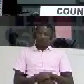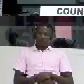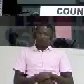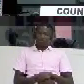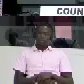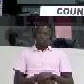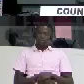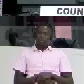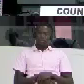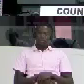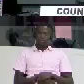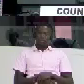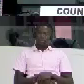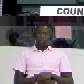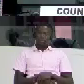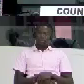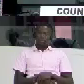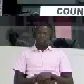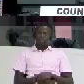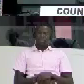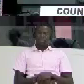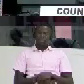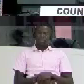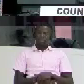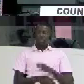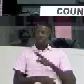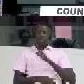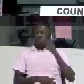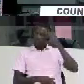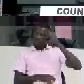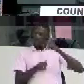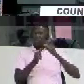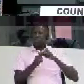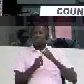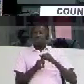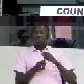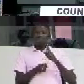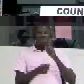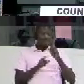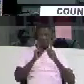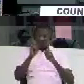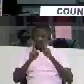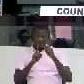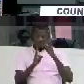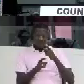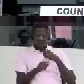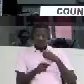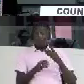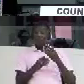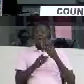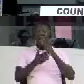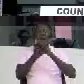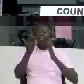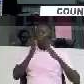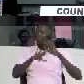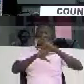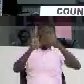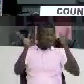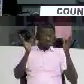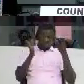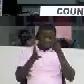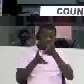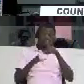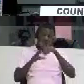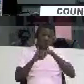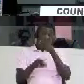bu mun ma remember kii wa kii waaye half bi yëpp ñu ngi foofu. I cannot remember individually who were there, but half of